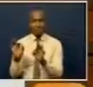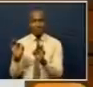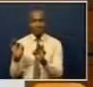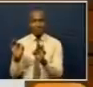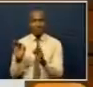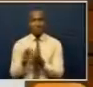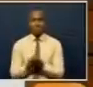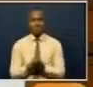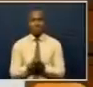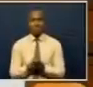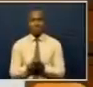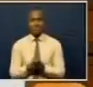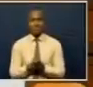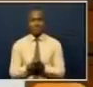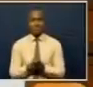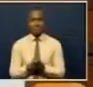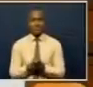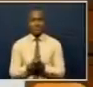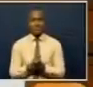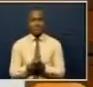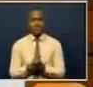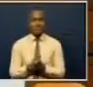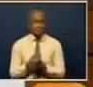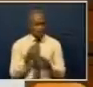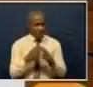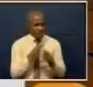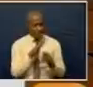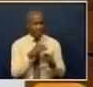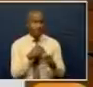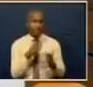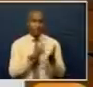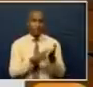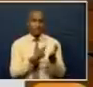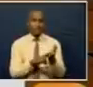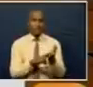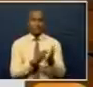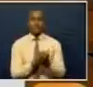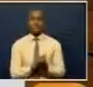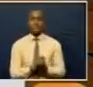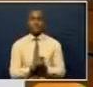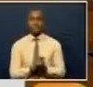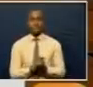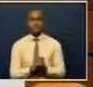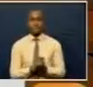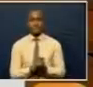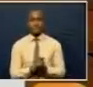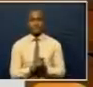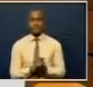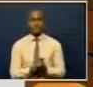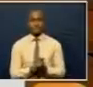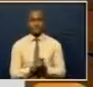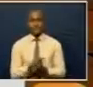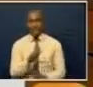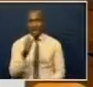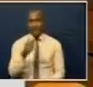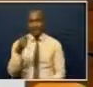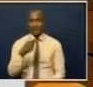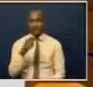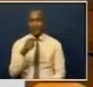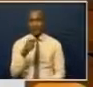because of them, you know. Yeah. That's why I keep shouting her name, just in case. Asante Monica. Mohammed